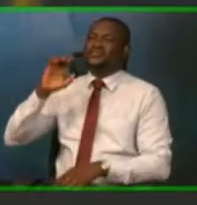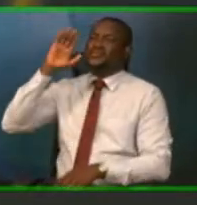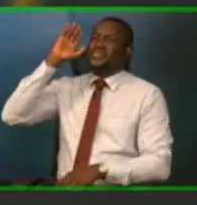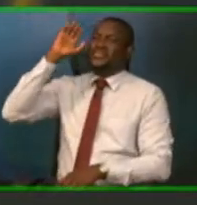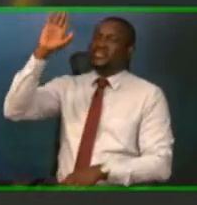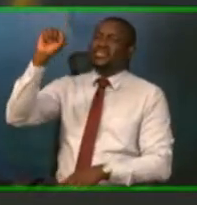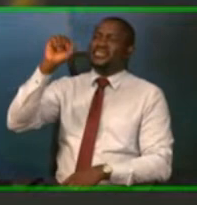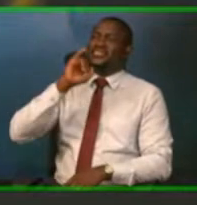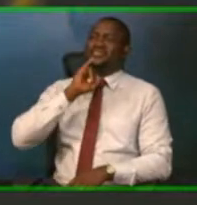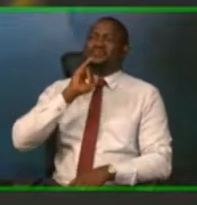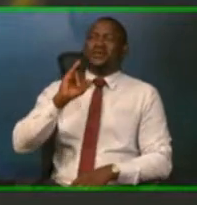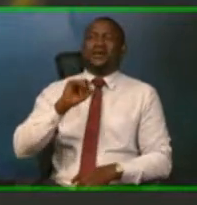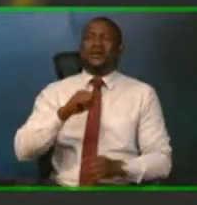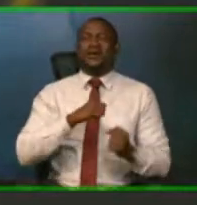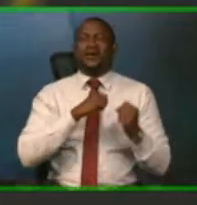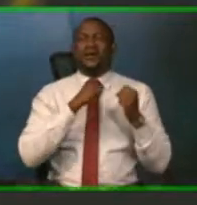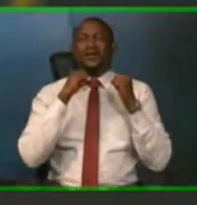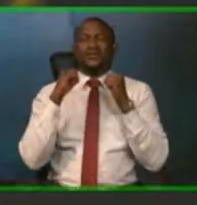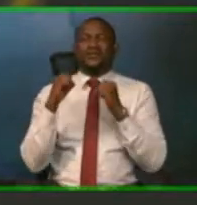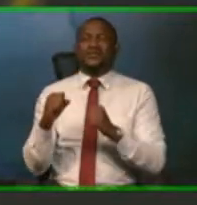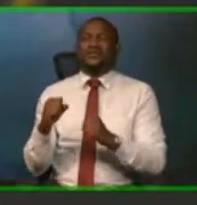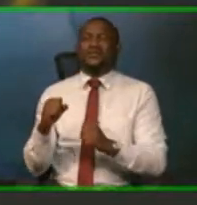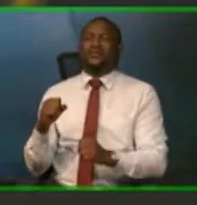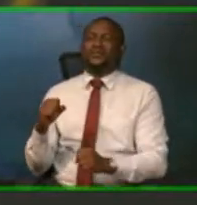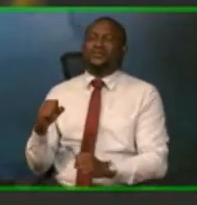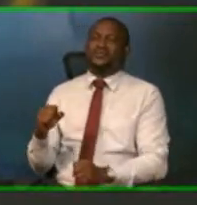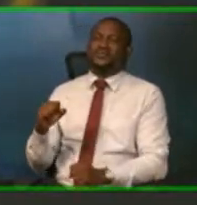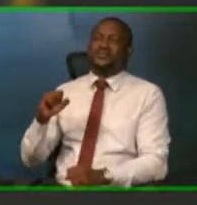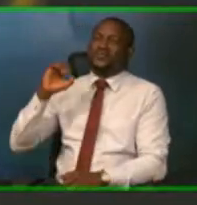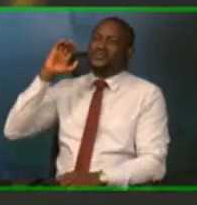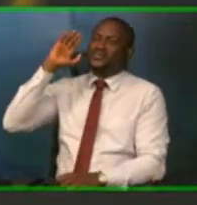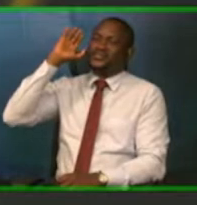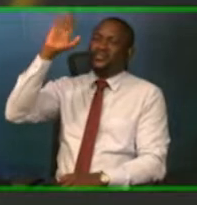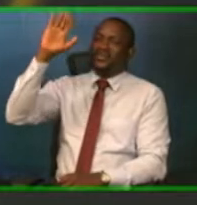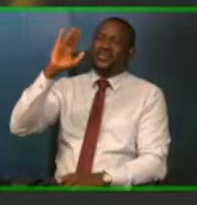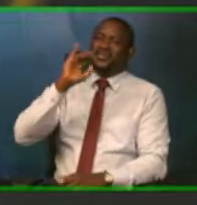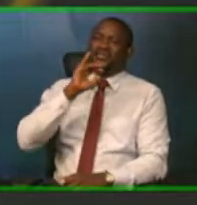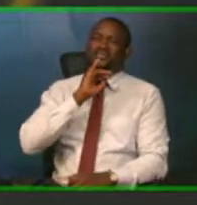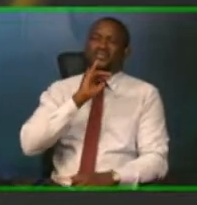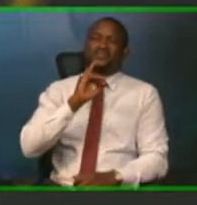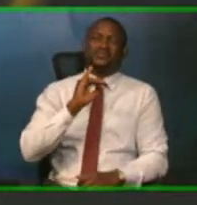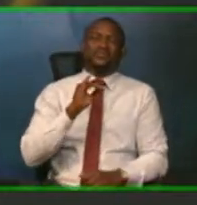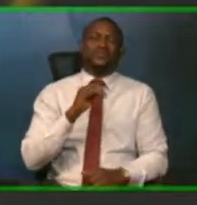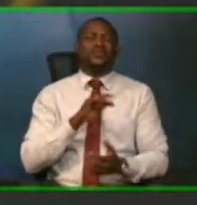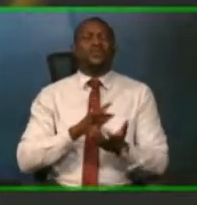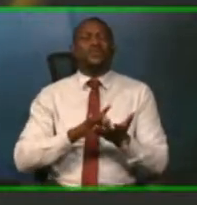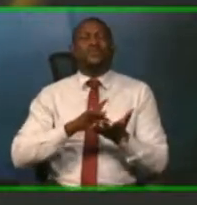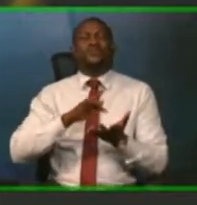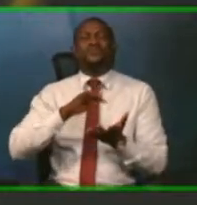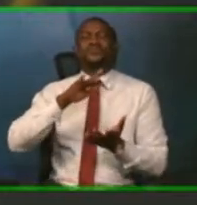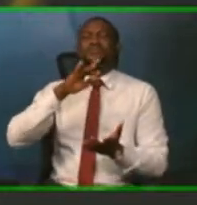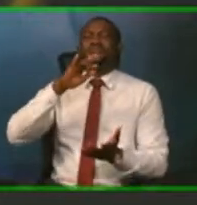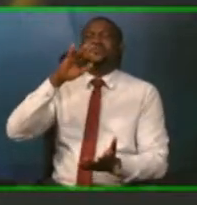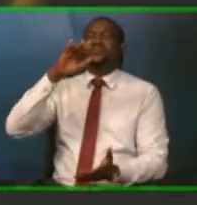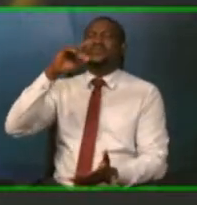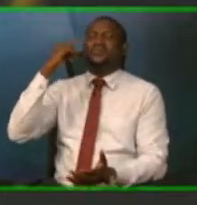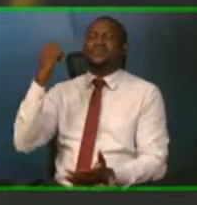yours is the power, yours is the